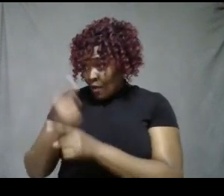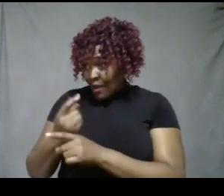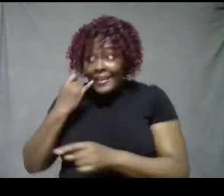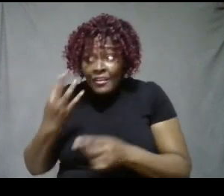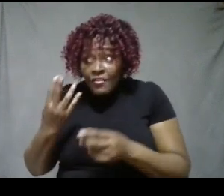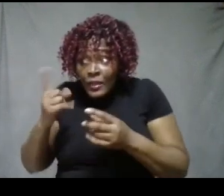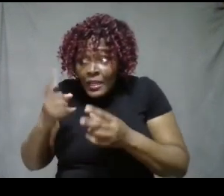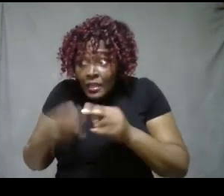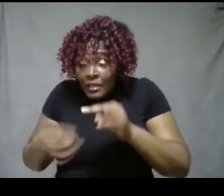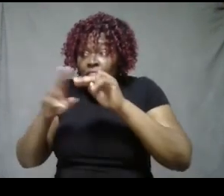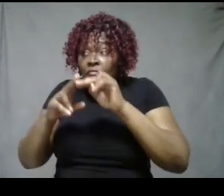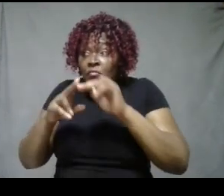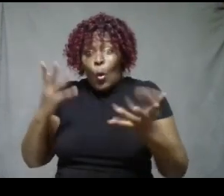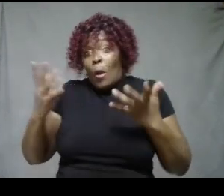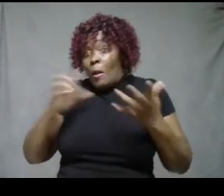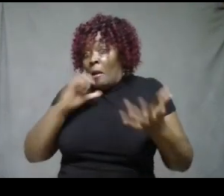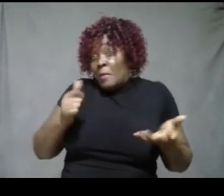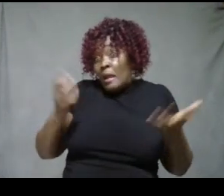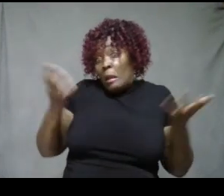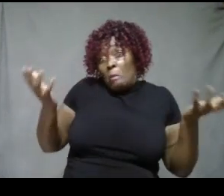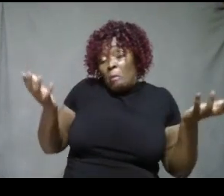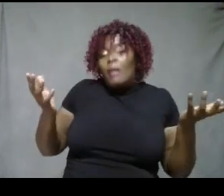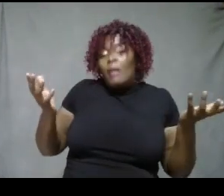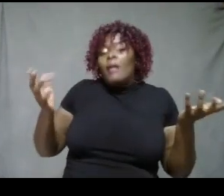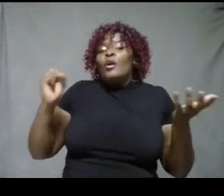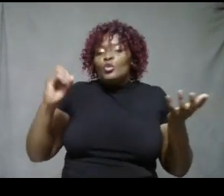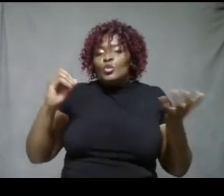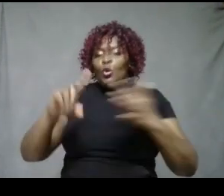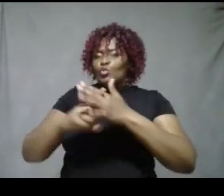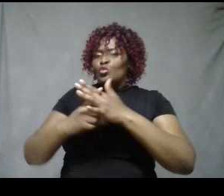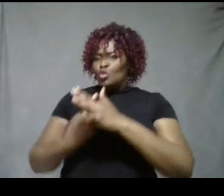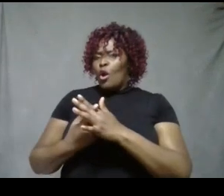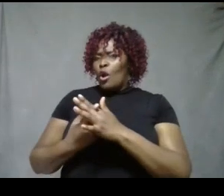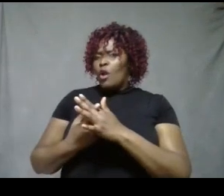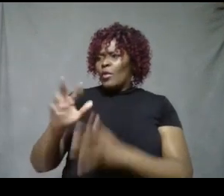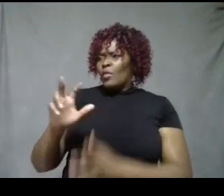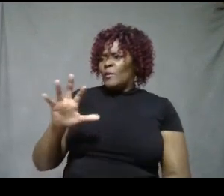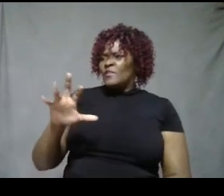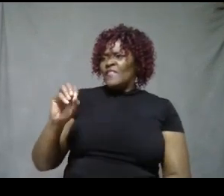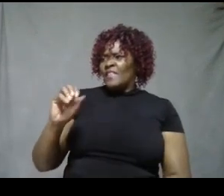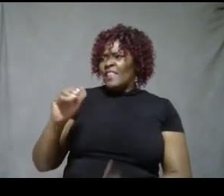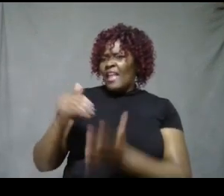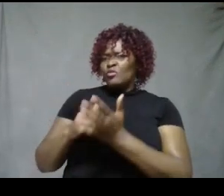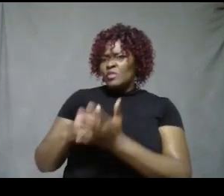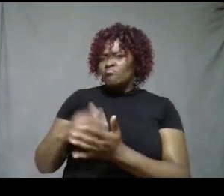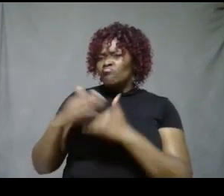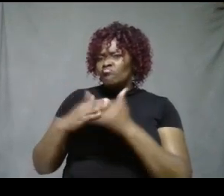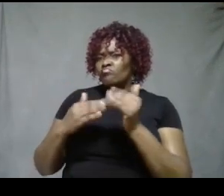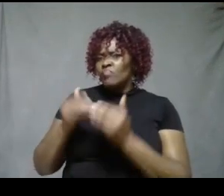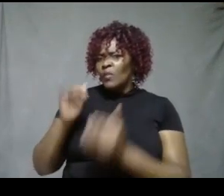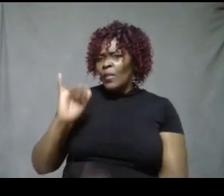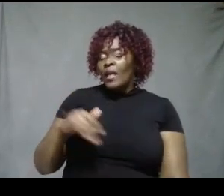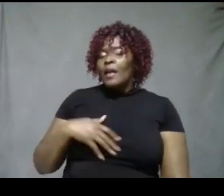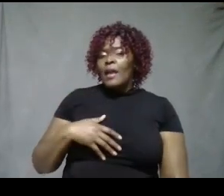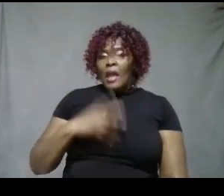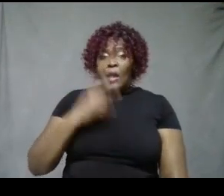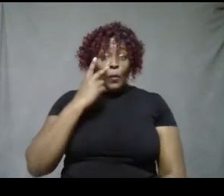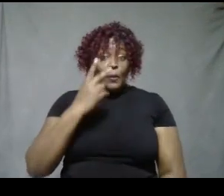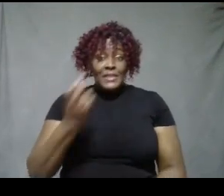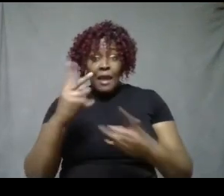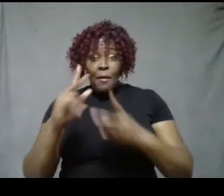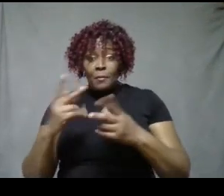or maybe not. So as a starting point, I'm comfortable with 350, and then we'll watch how many people apply and